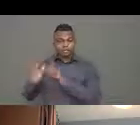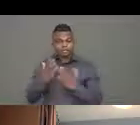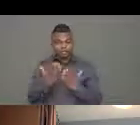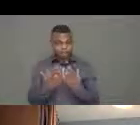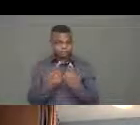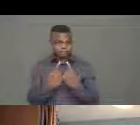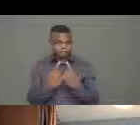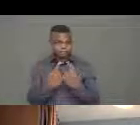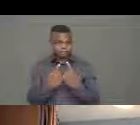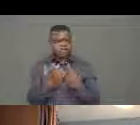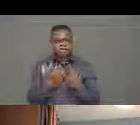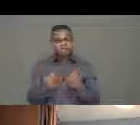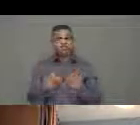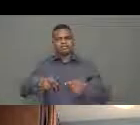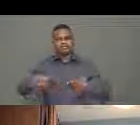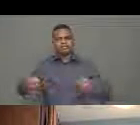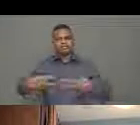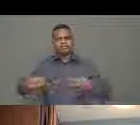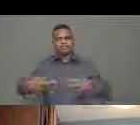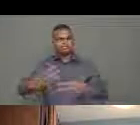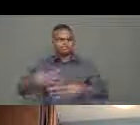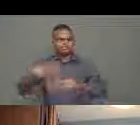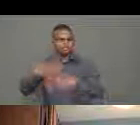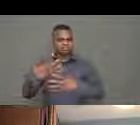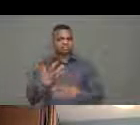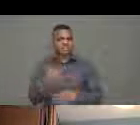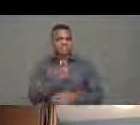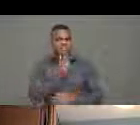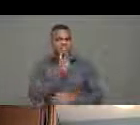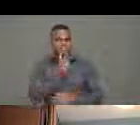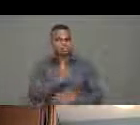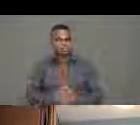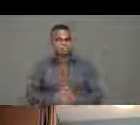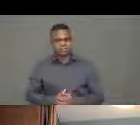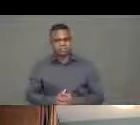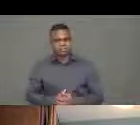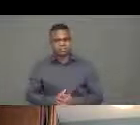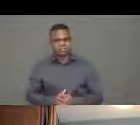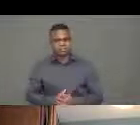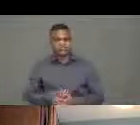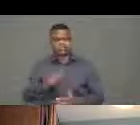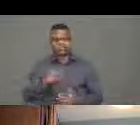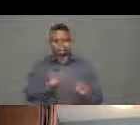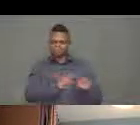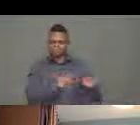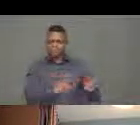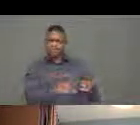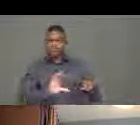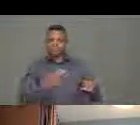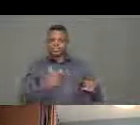on a link on the chat box. And we have our excellent international sign language interpreters as